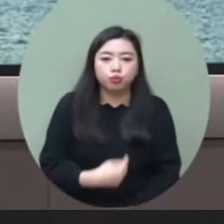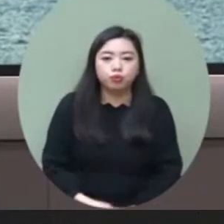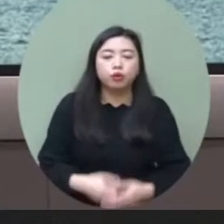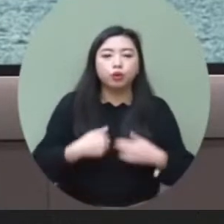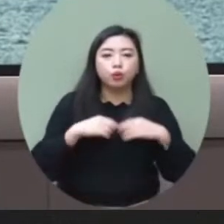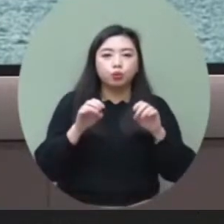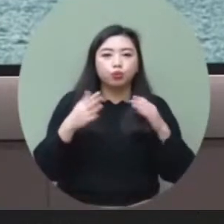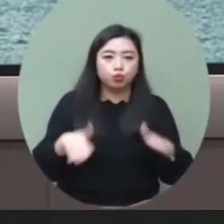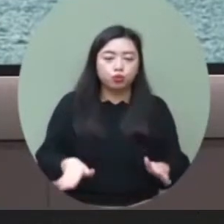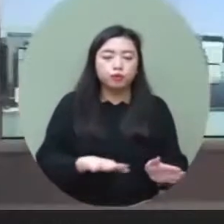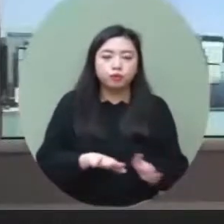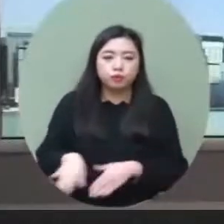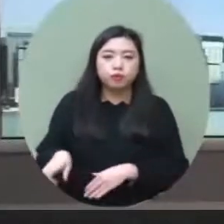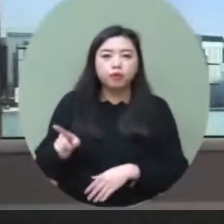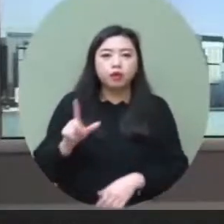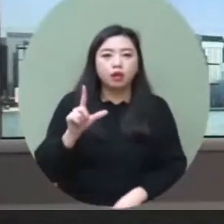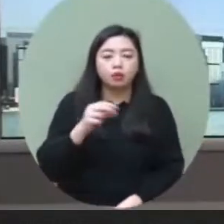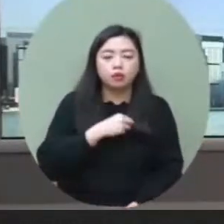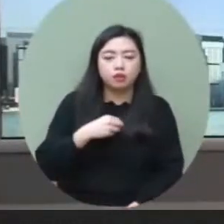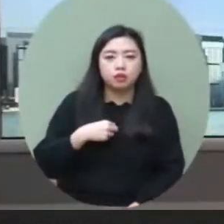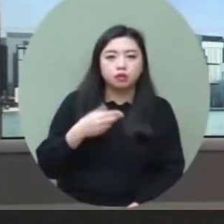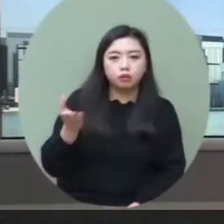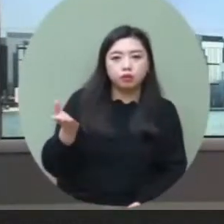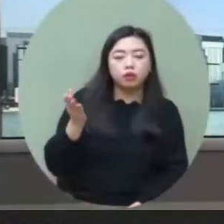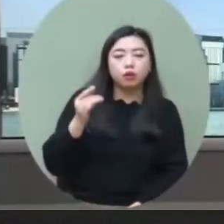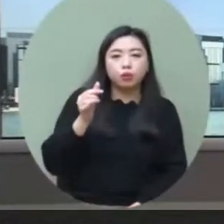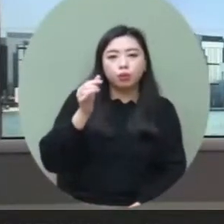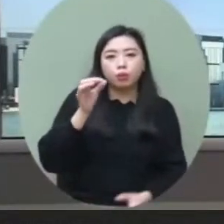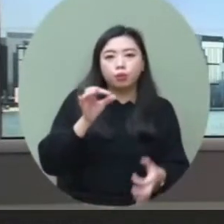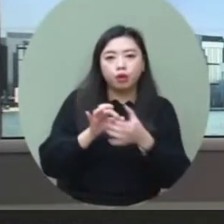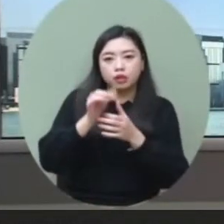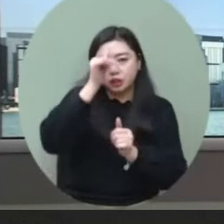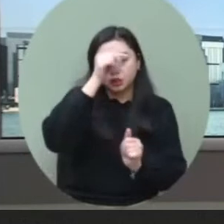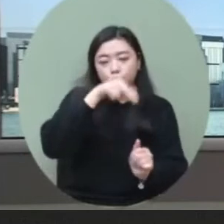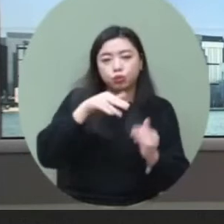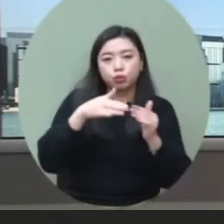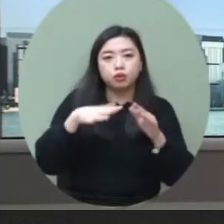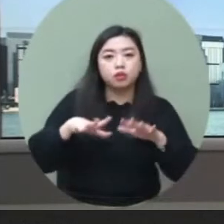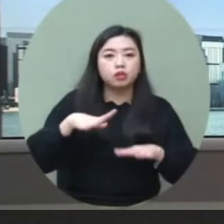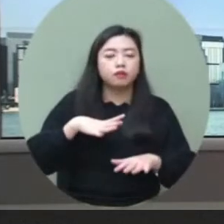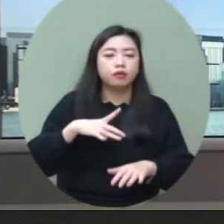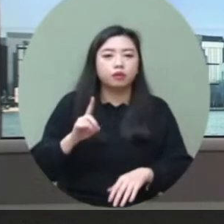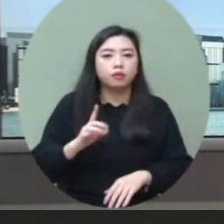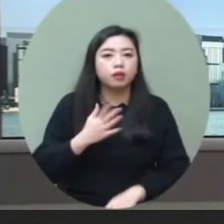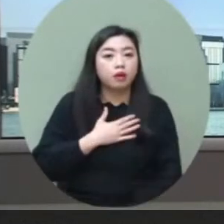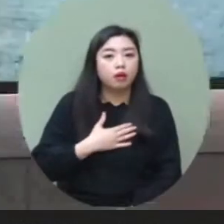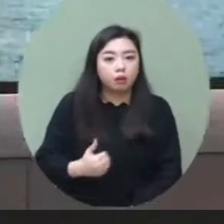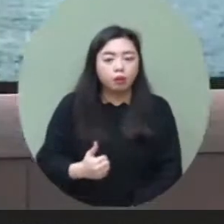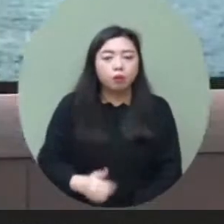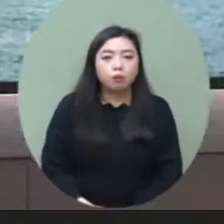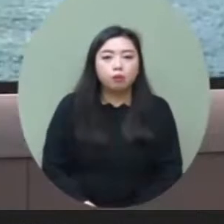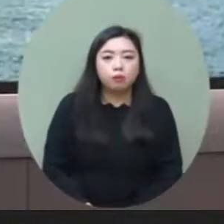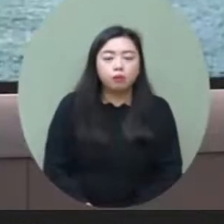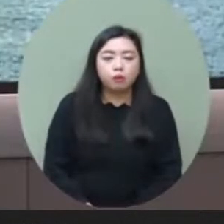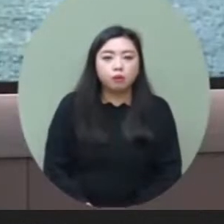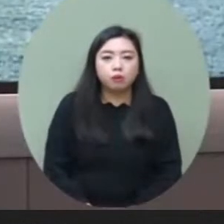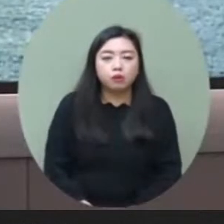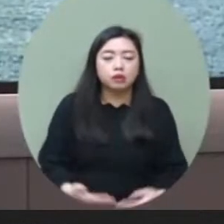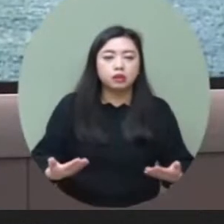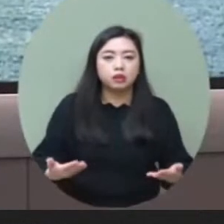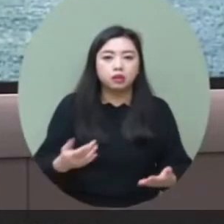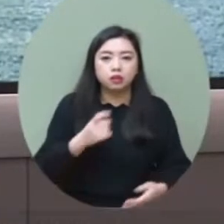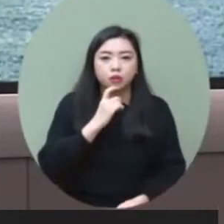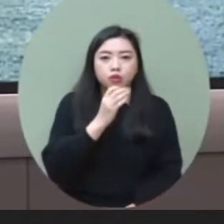for everyone to observe the orders. That's all for my part. Dr. Lau would now brief us on the hospital